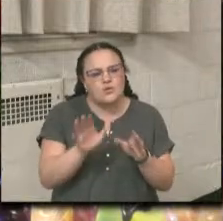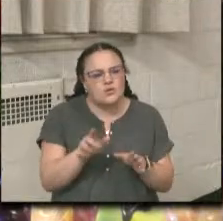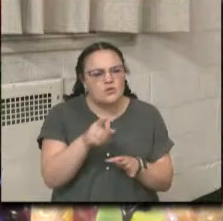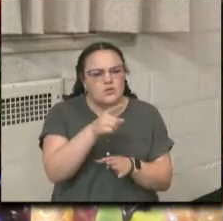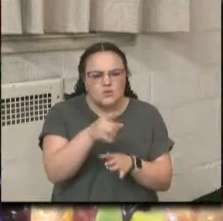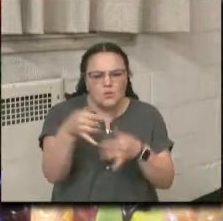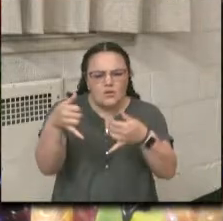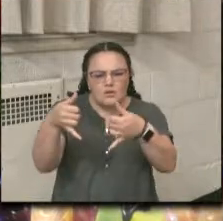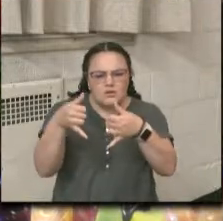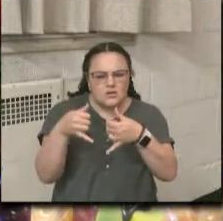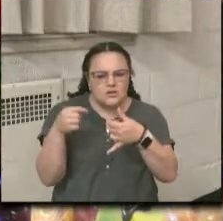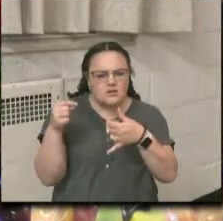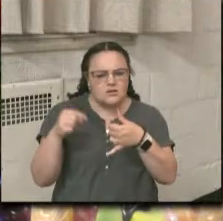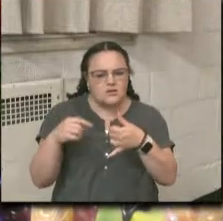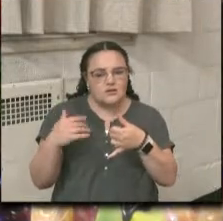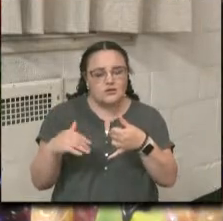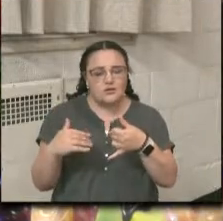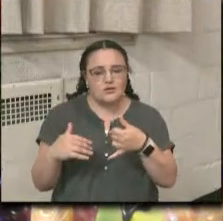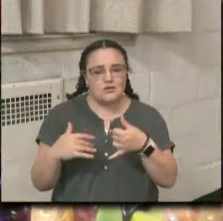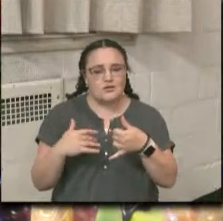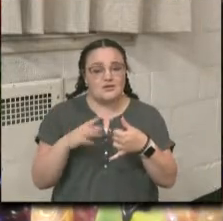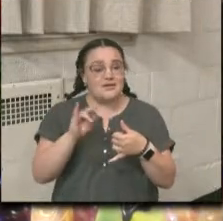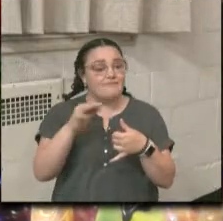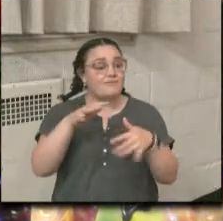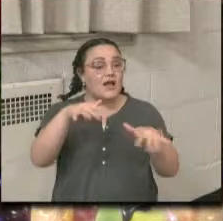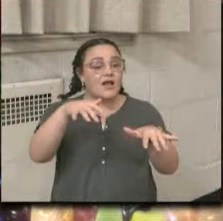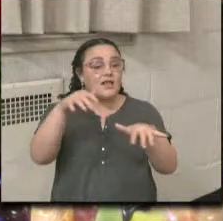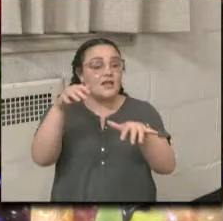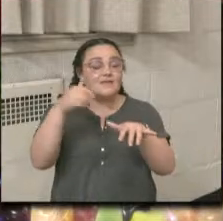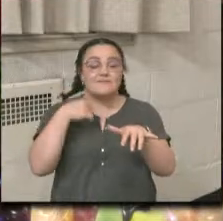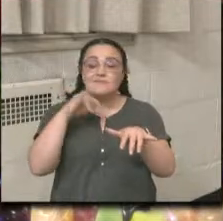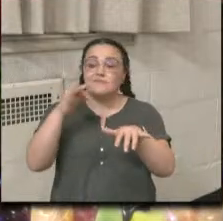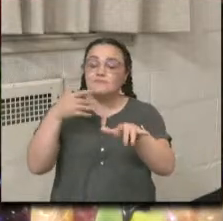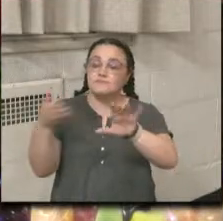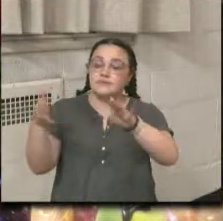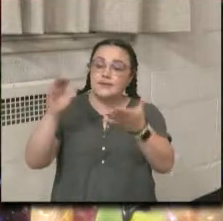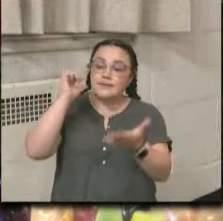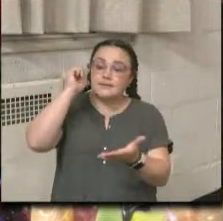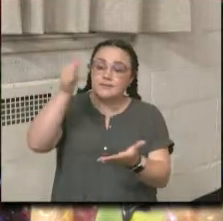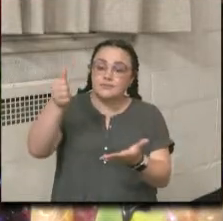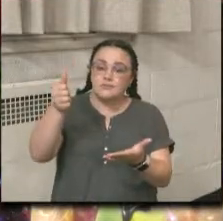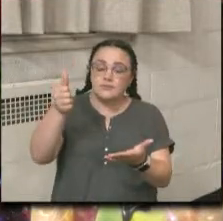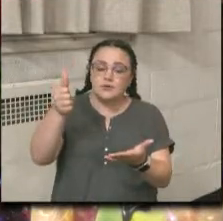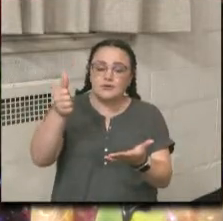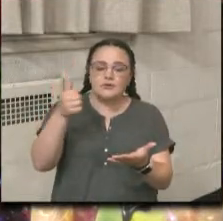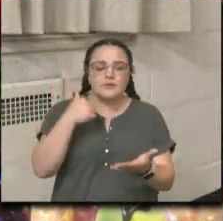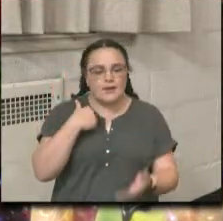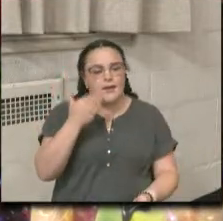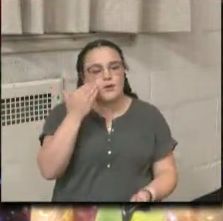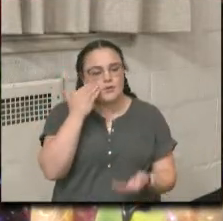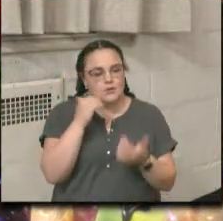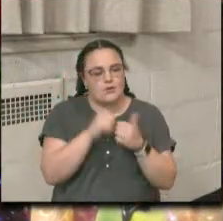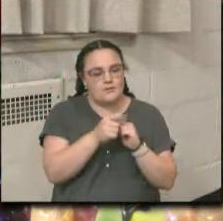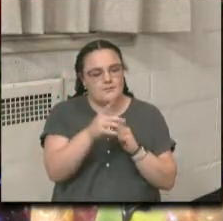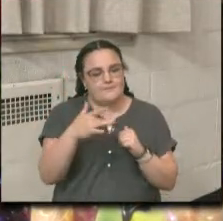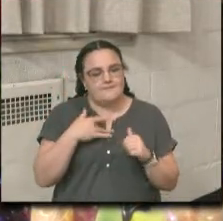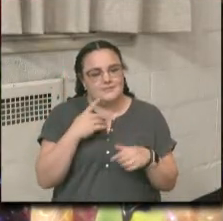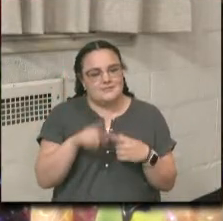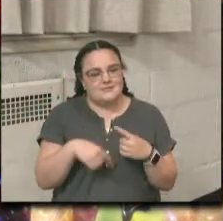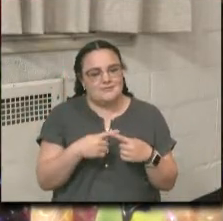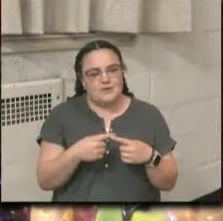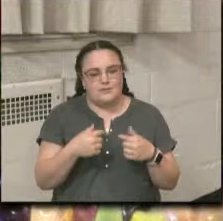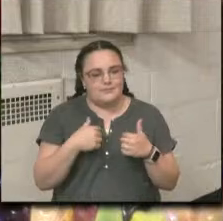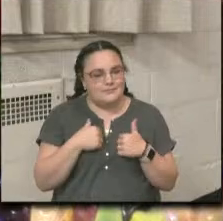me really make me feel comfortable that if I left this earth tomorrow, I know how you felt, and you didn't have to